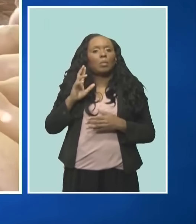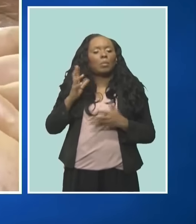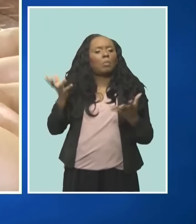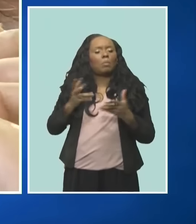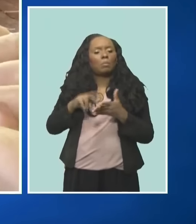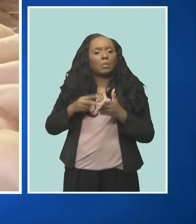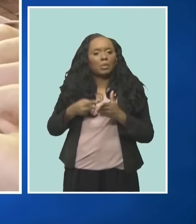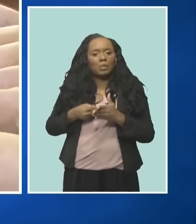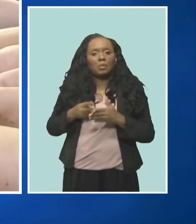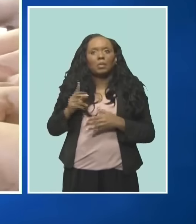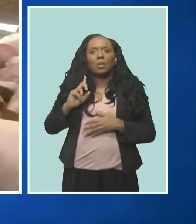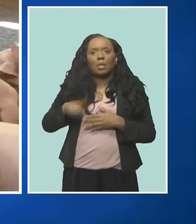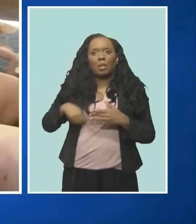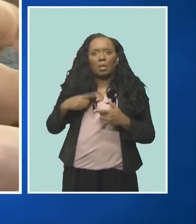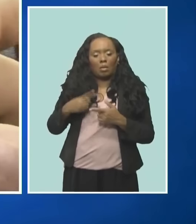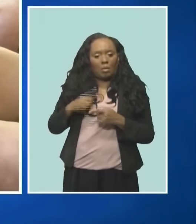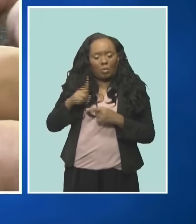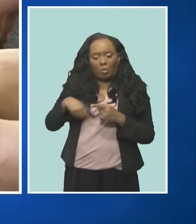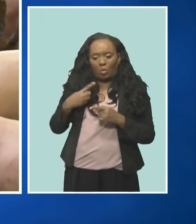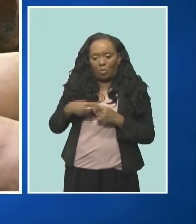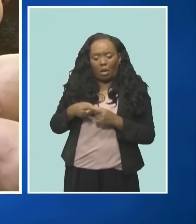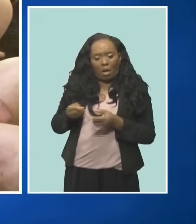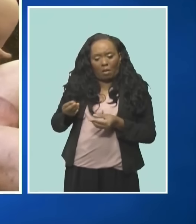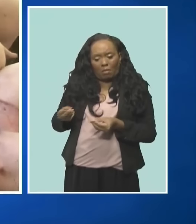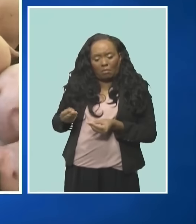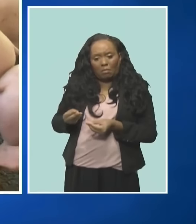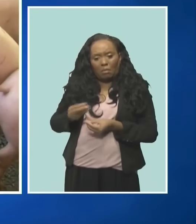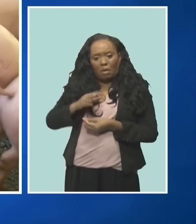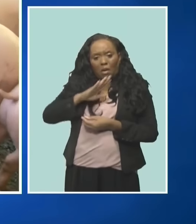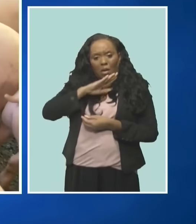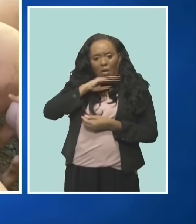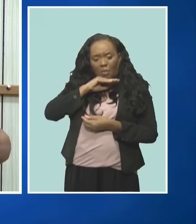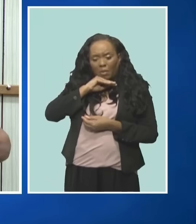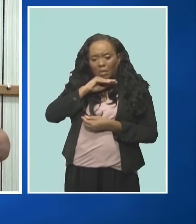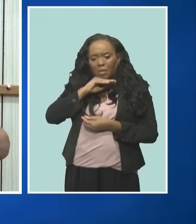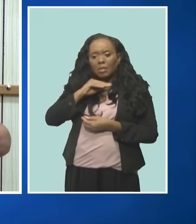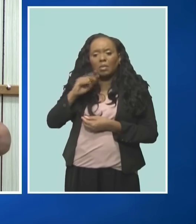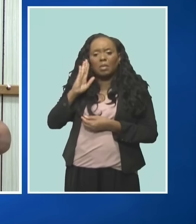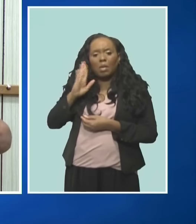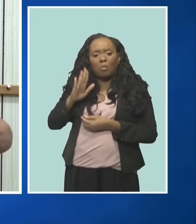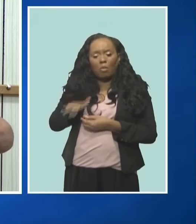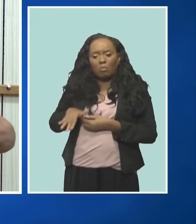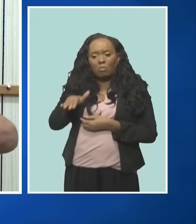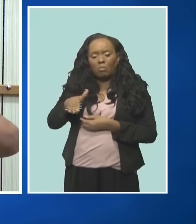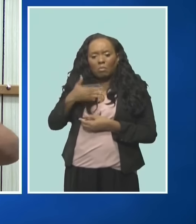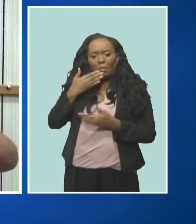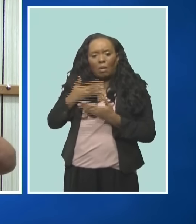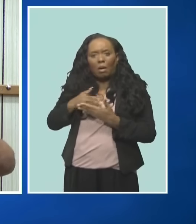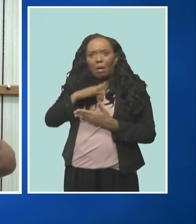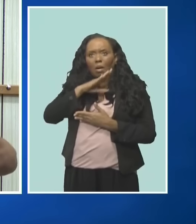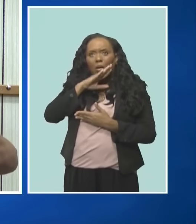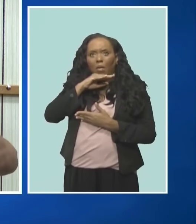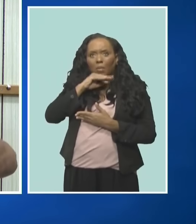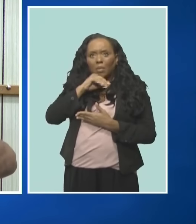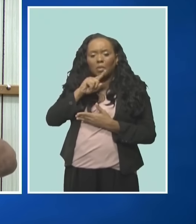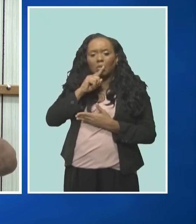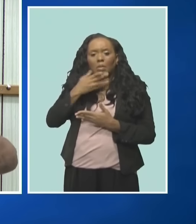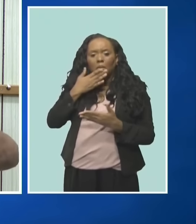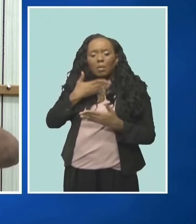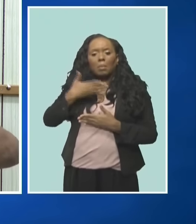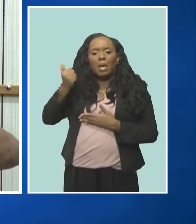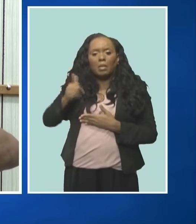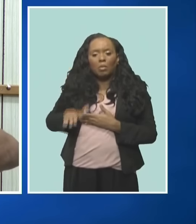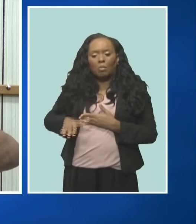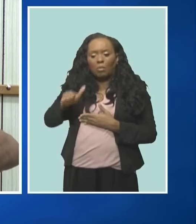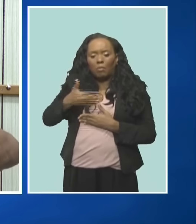that when you get feed, you will get what we call a feed conversion ratio. And when you get the feed conversion ratio, it means that you can get what we call a better growth.